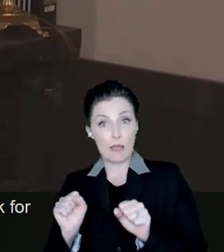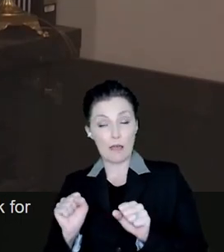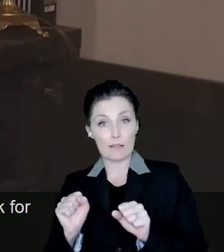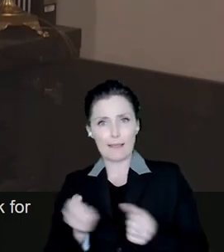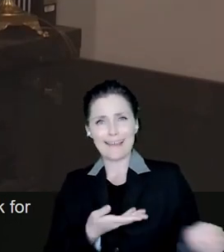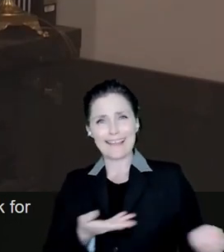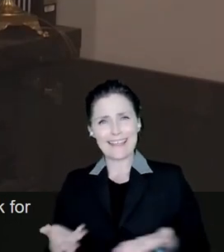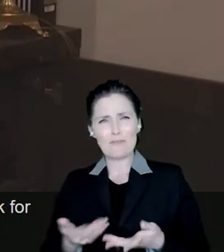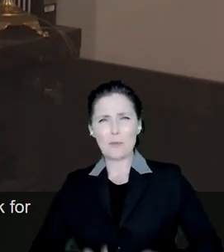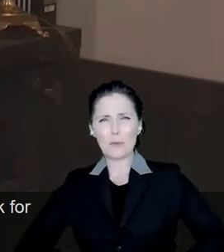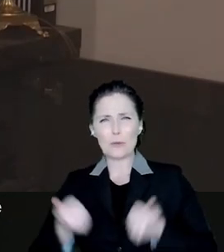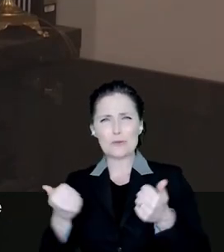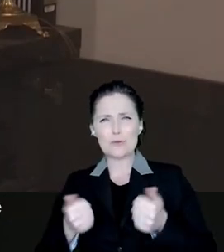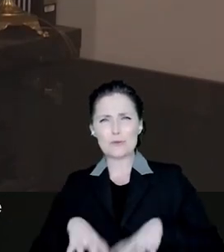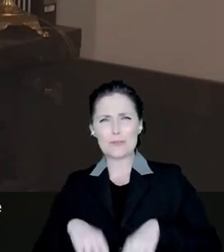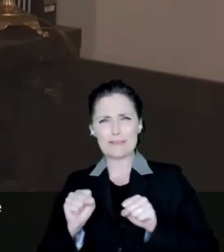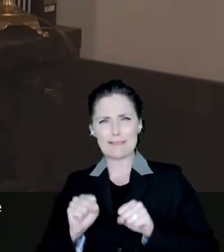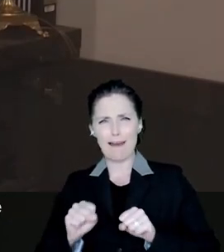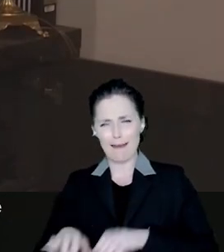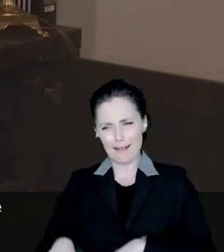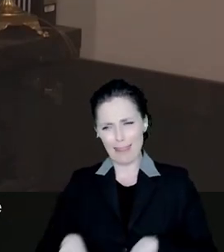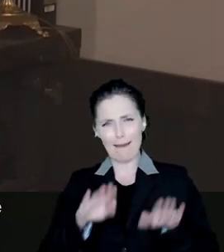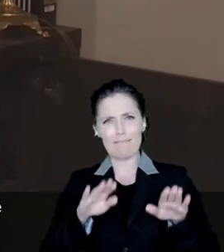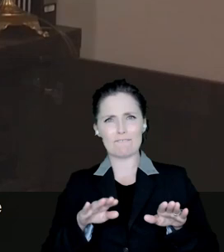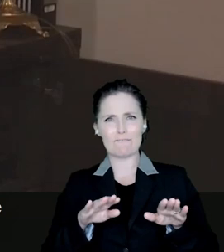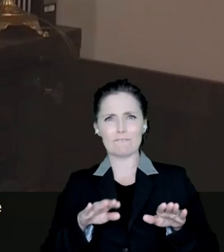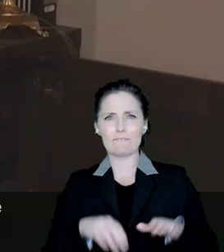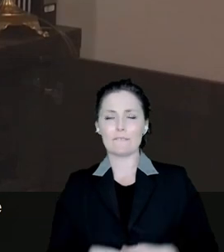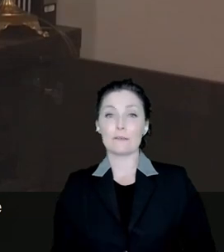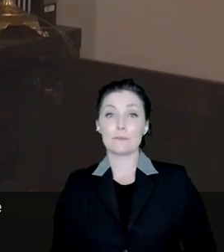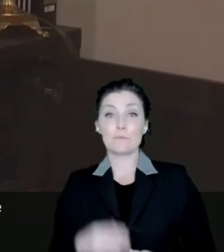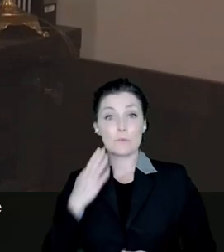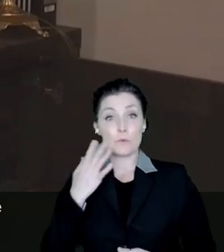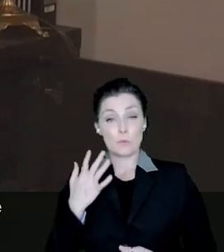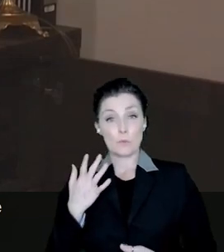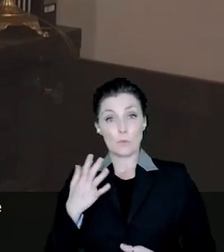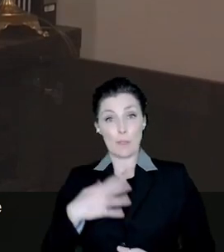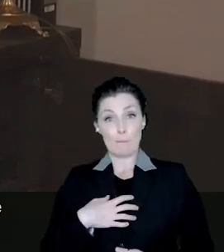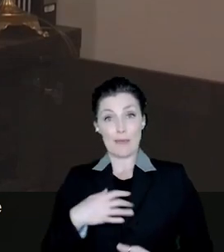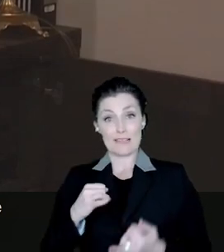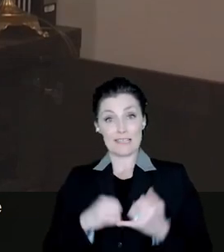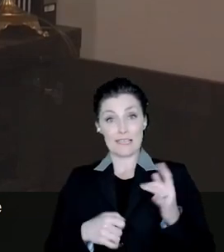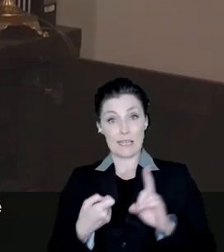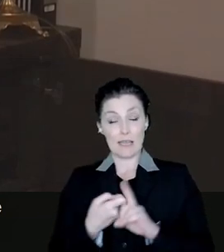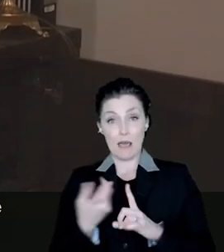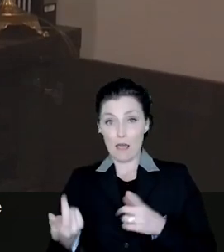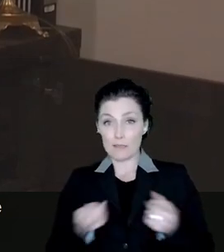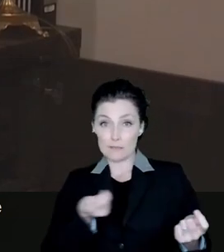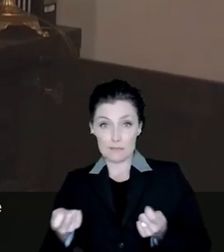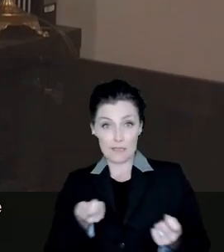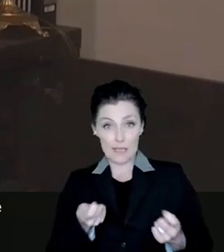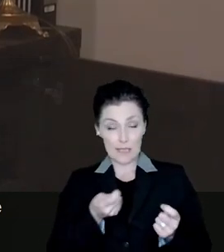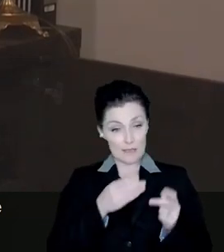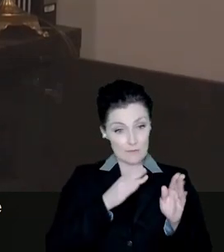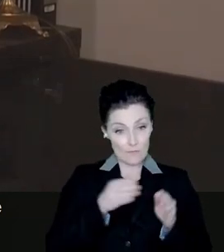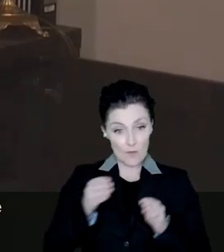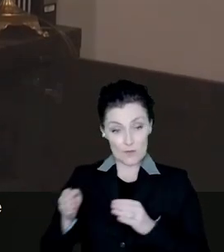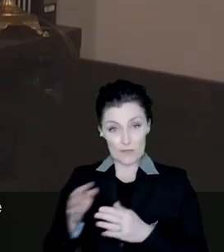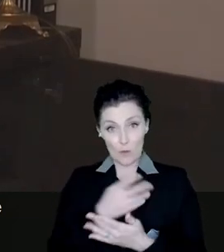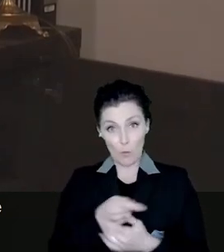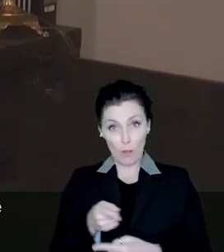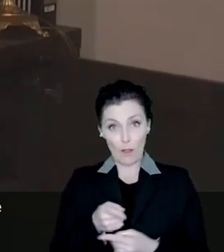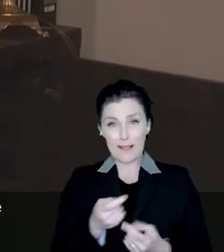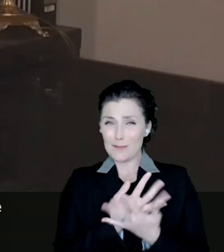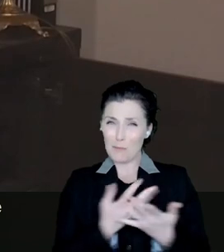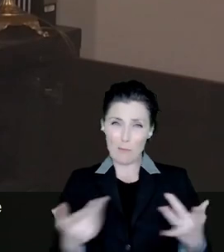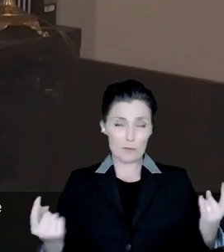start in life. And I think that with the Mayor Sadiq Khan, he's operating in all those levels. It's a multifactorial thing